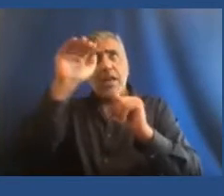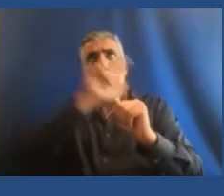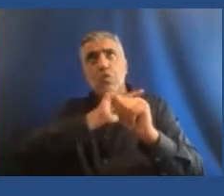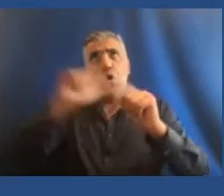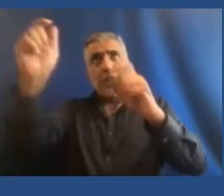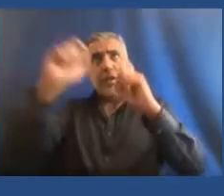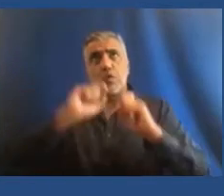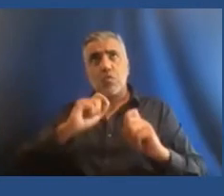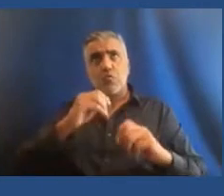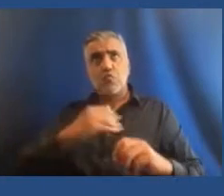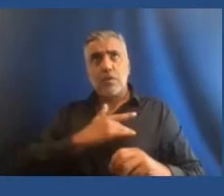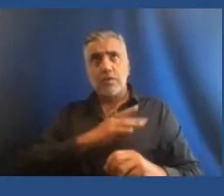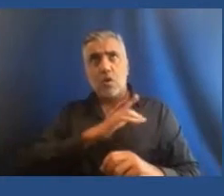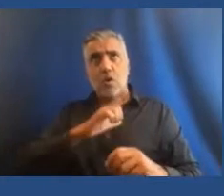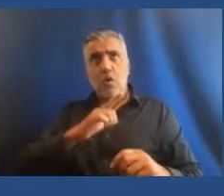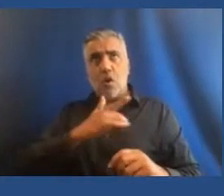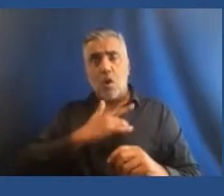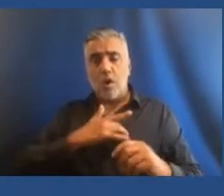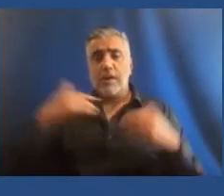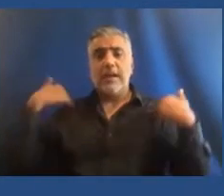Ora pro nobis, Santa Dei Gentris.